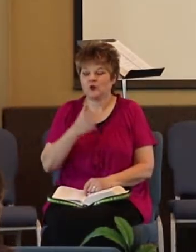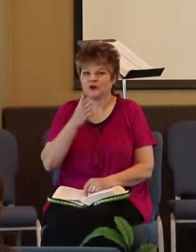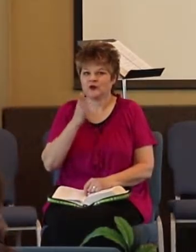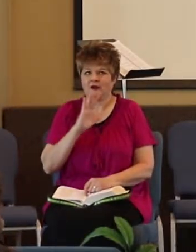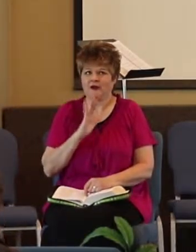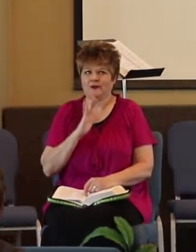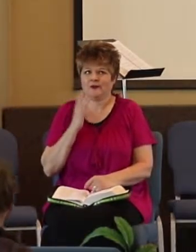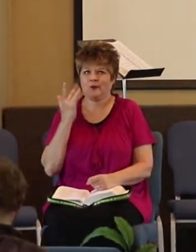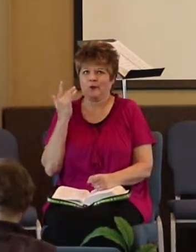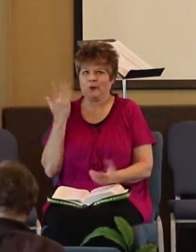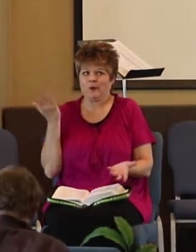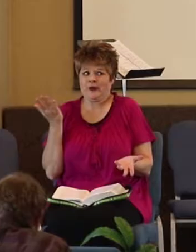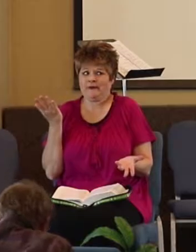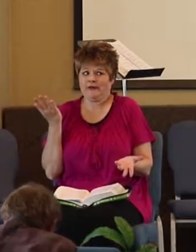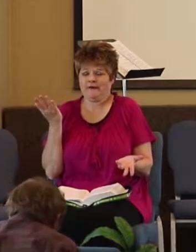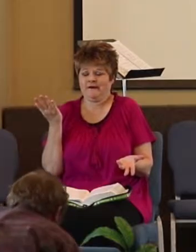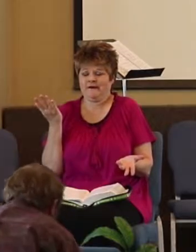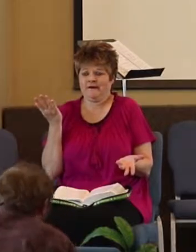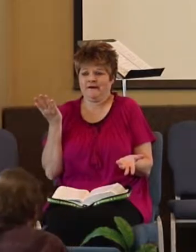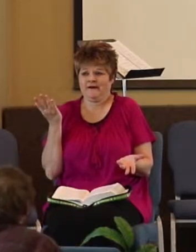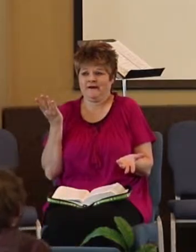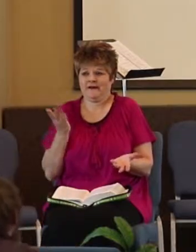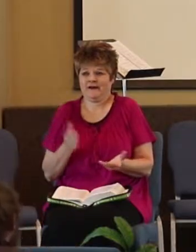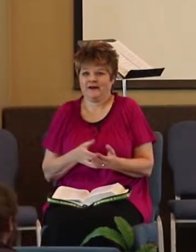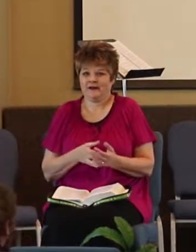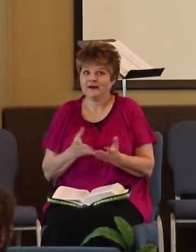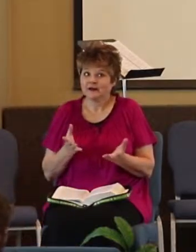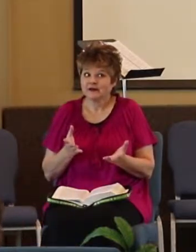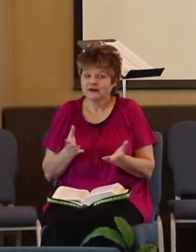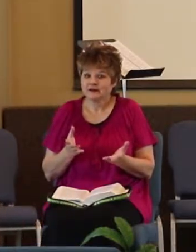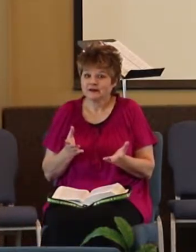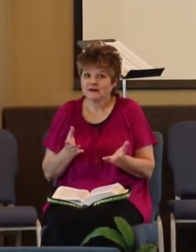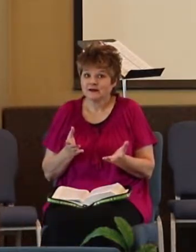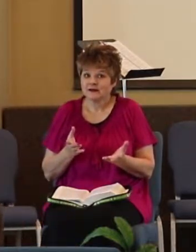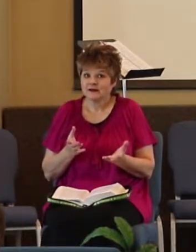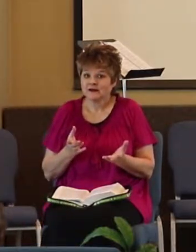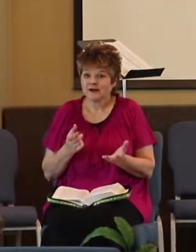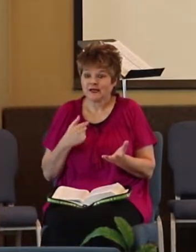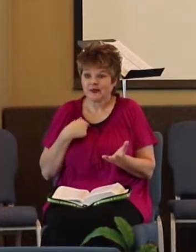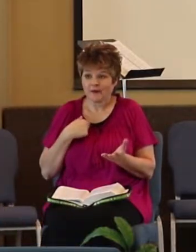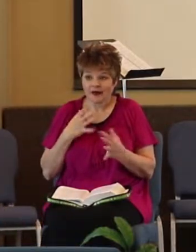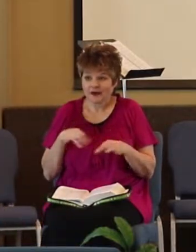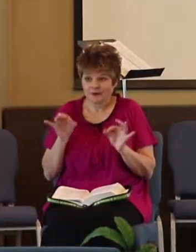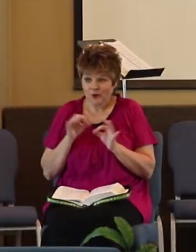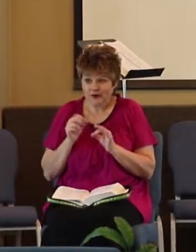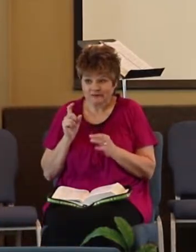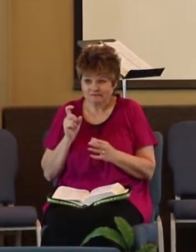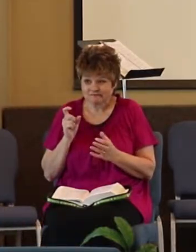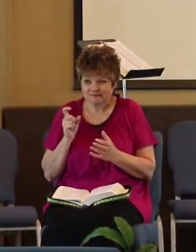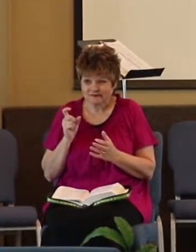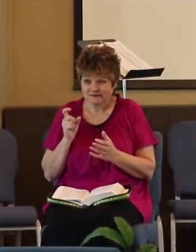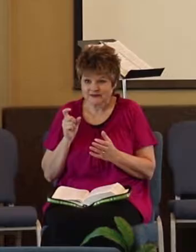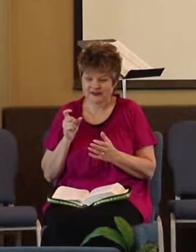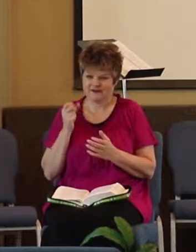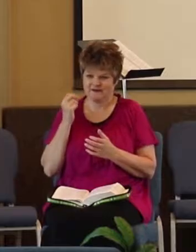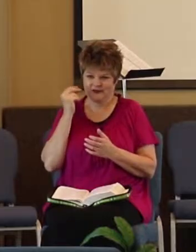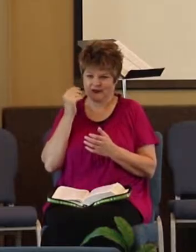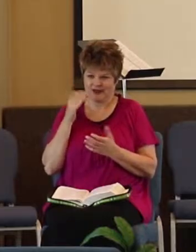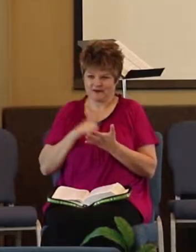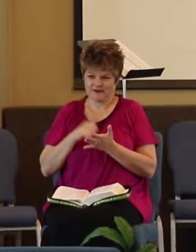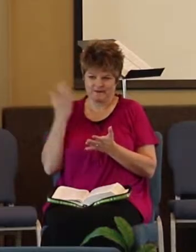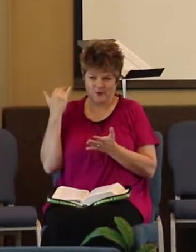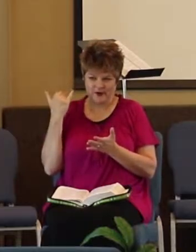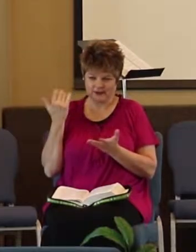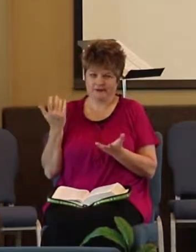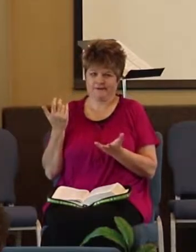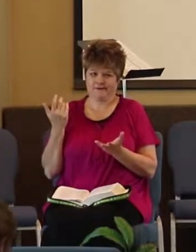what am I here for? Why am I here? Do I even matter? Have you ever thought that?